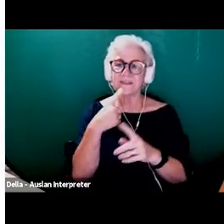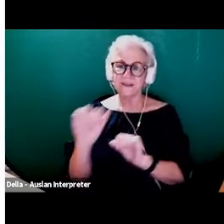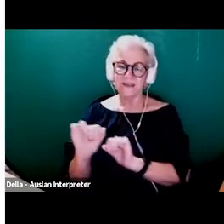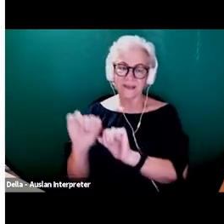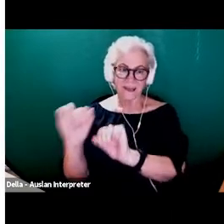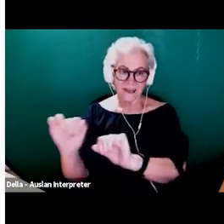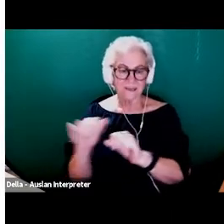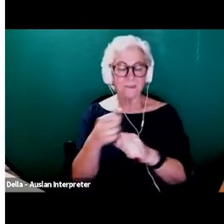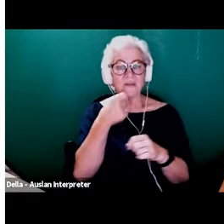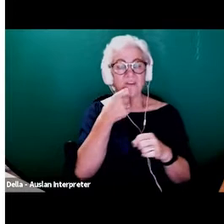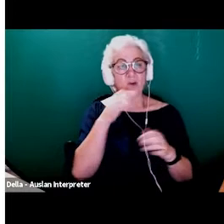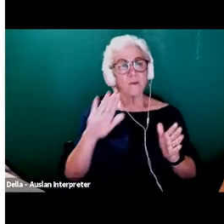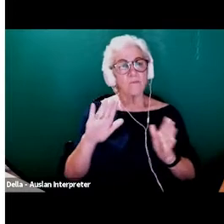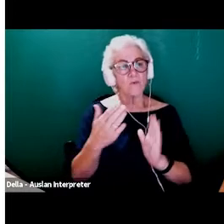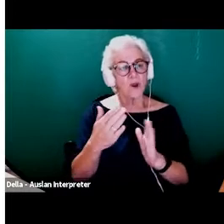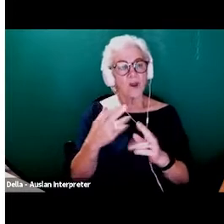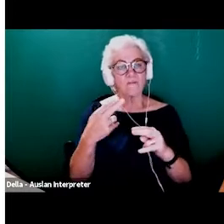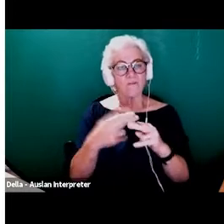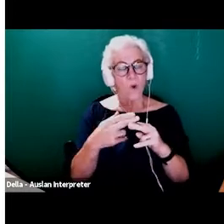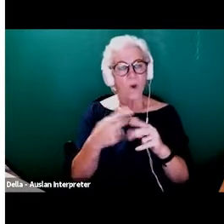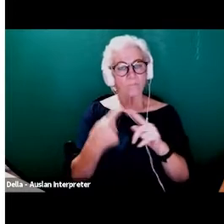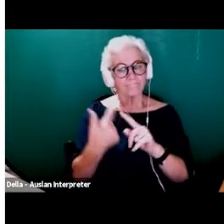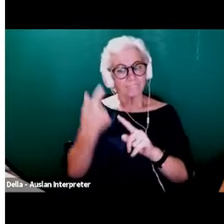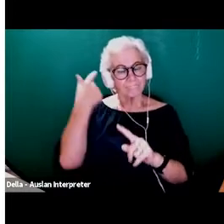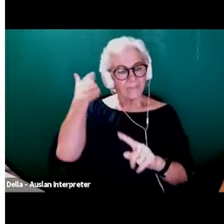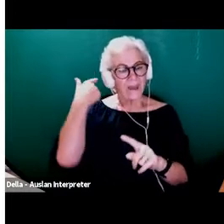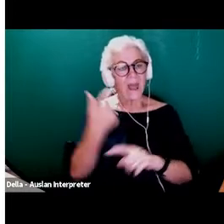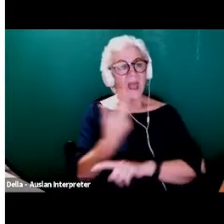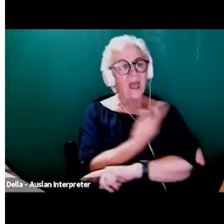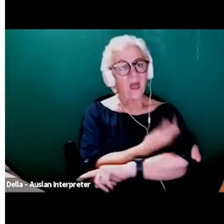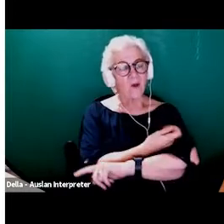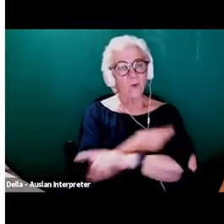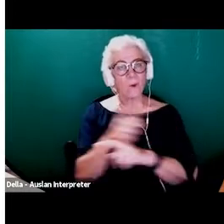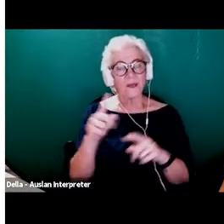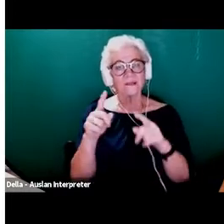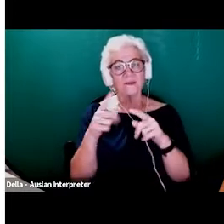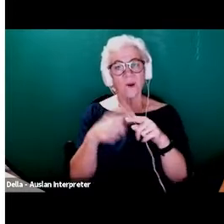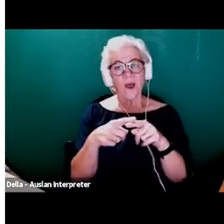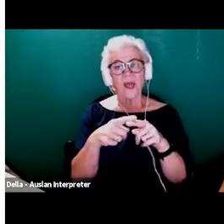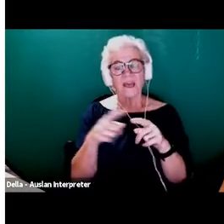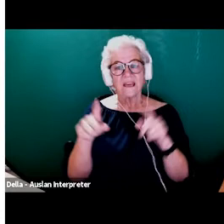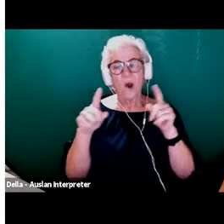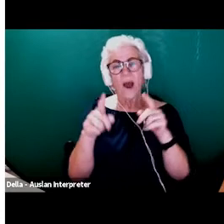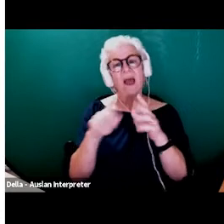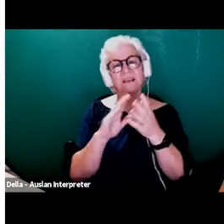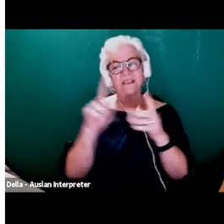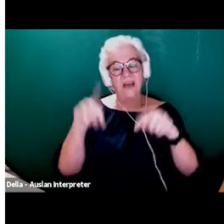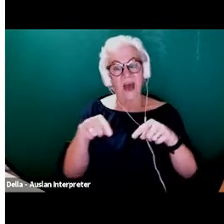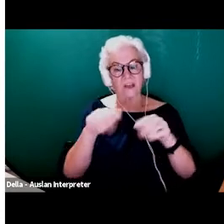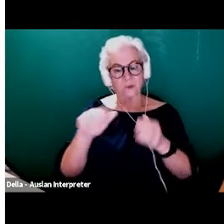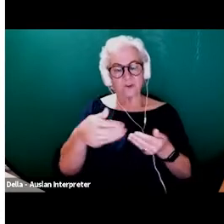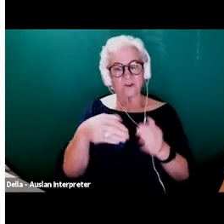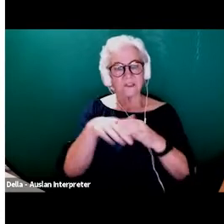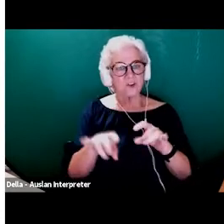So very briefly, further into the past, heroin use really started being introduced into Australia, it's thought, from the